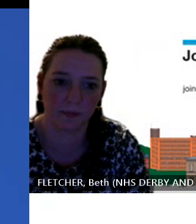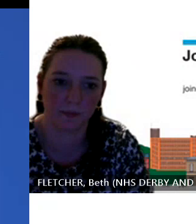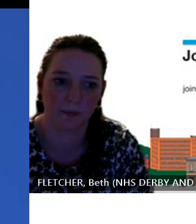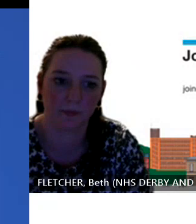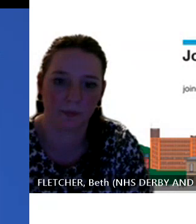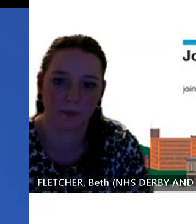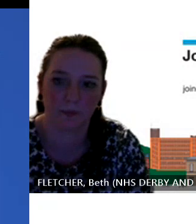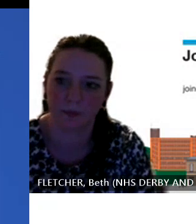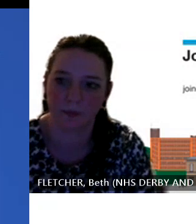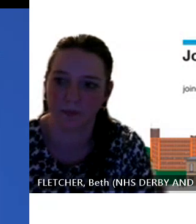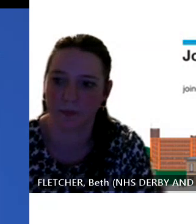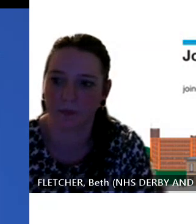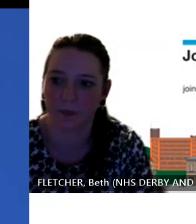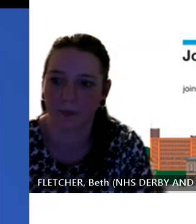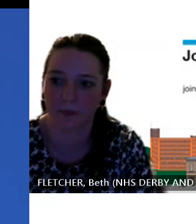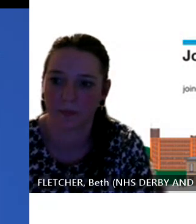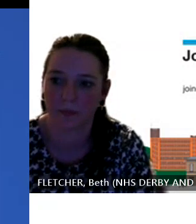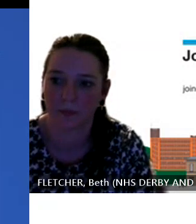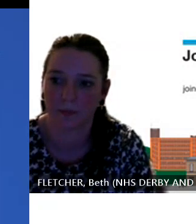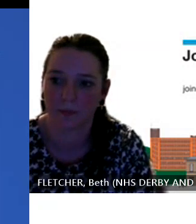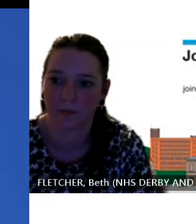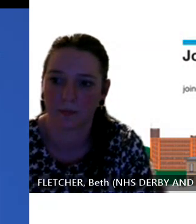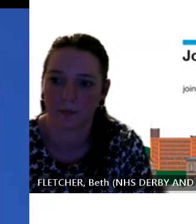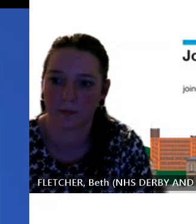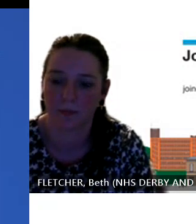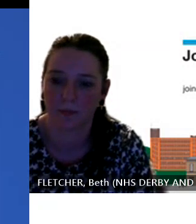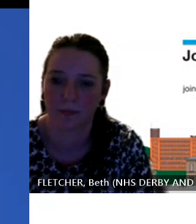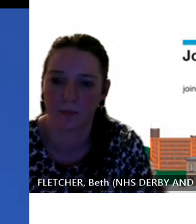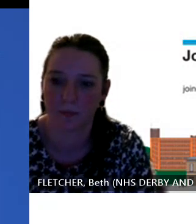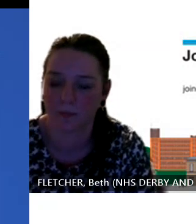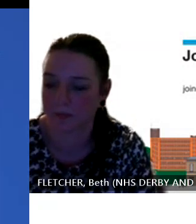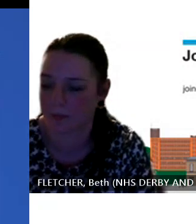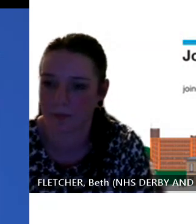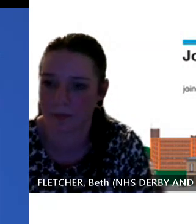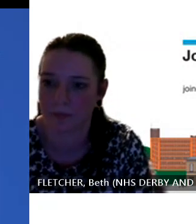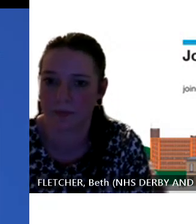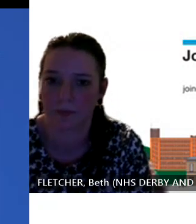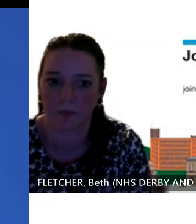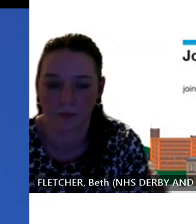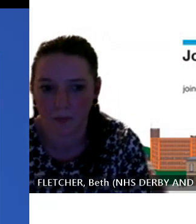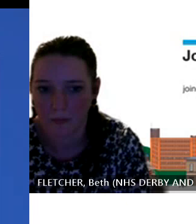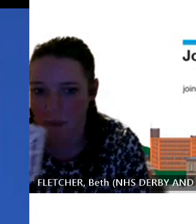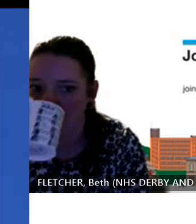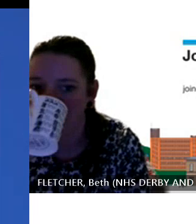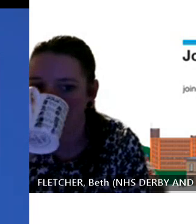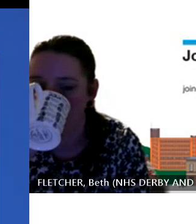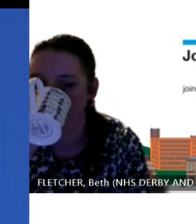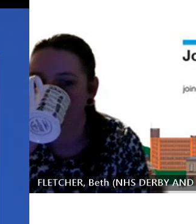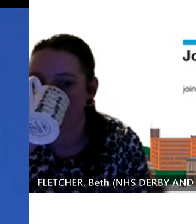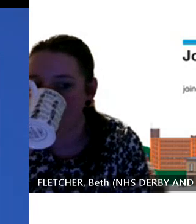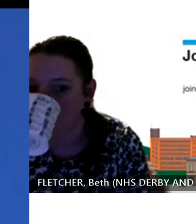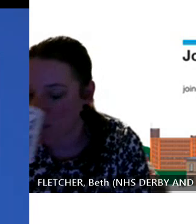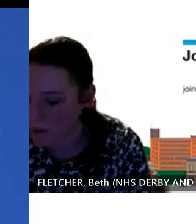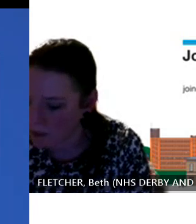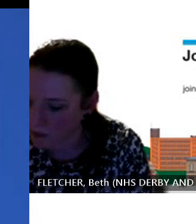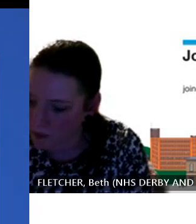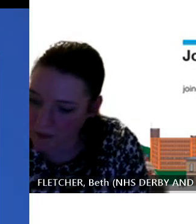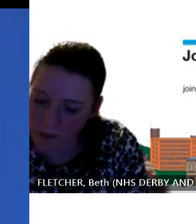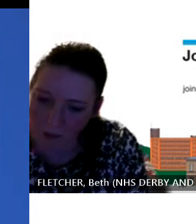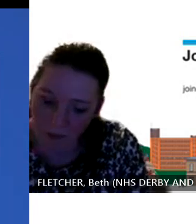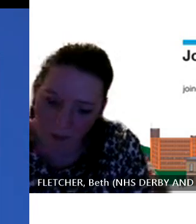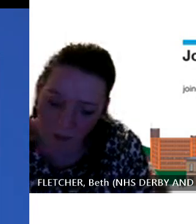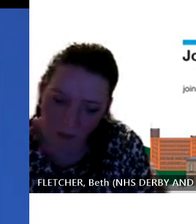with local authorities and social care as well. And so as we propose the shift out from acute and into community, there's clearly going to